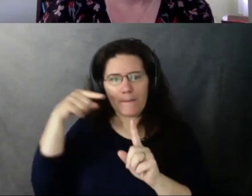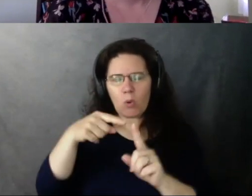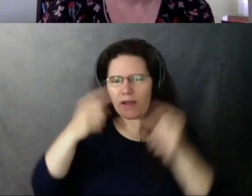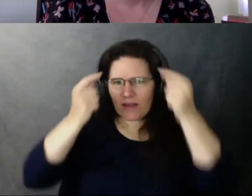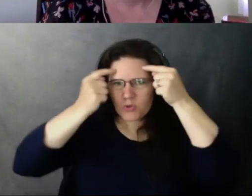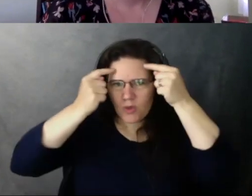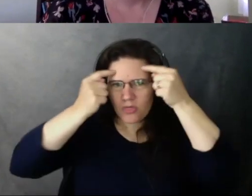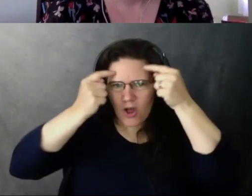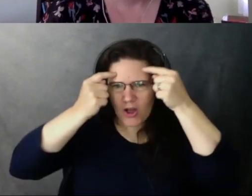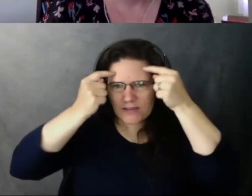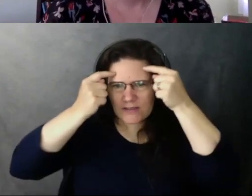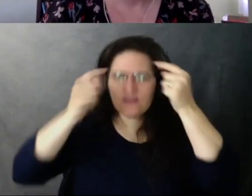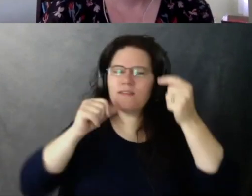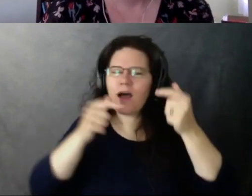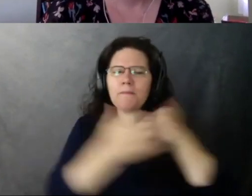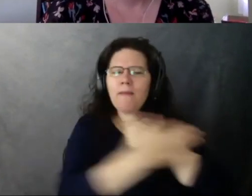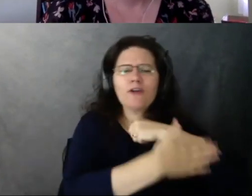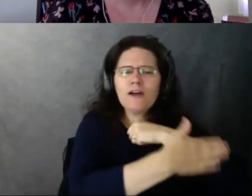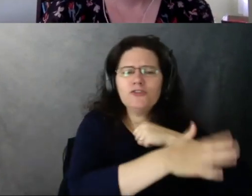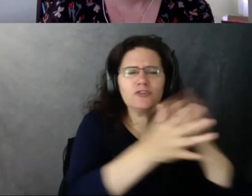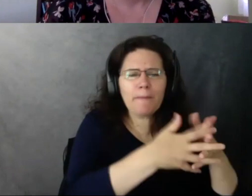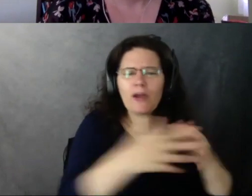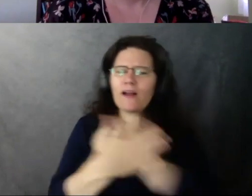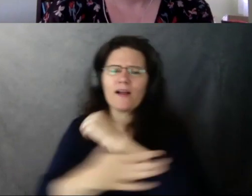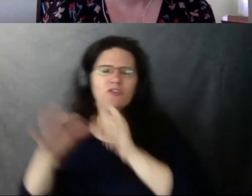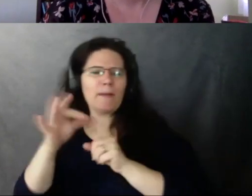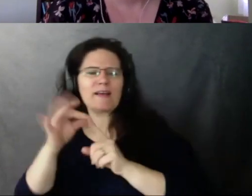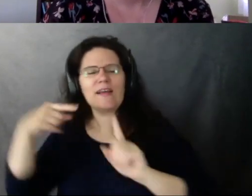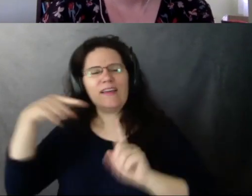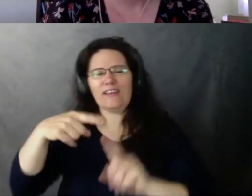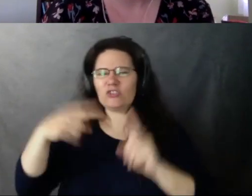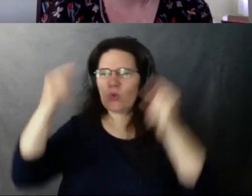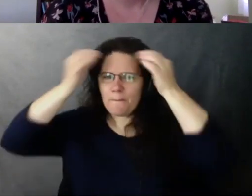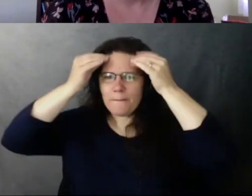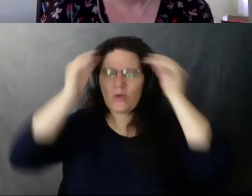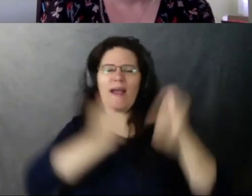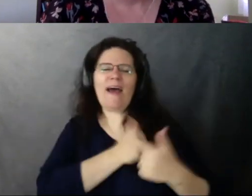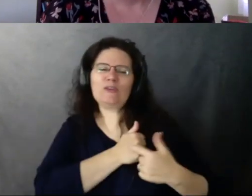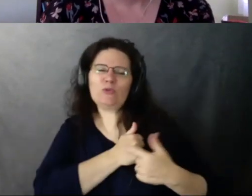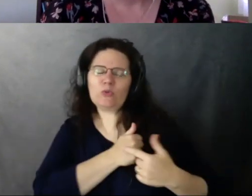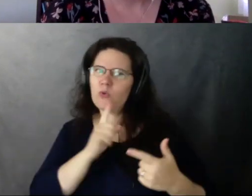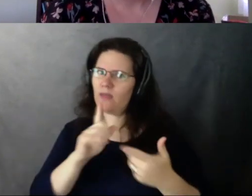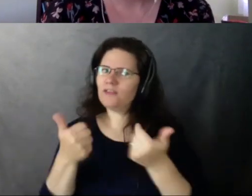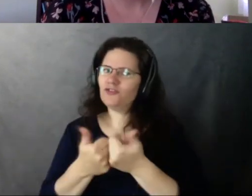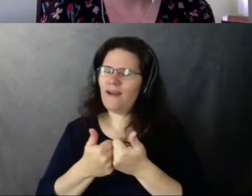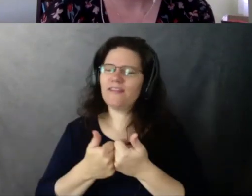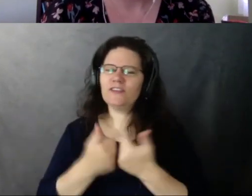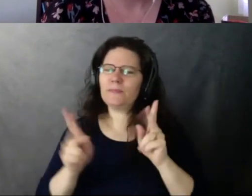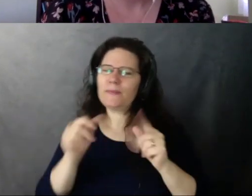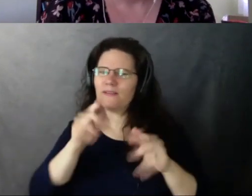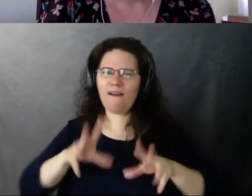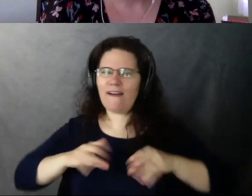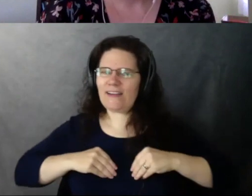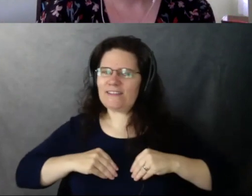or Pakistan. So this is what I am facing, the acceptance problems. Yeah. Mm-hmm. Yeah, that makes a lot of